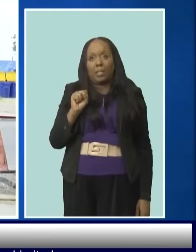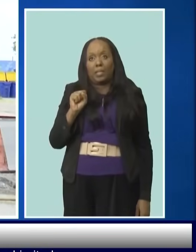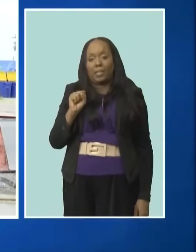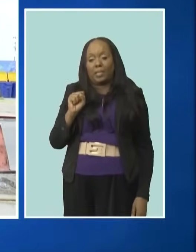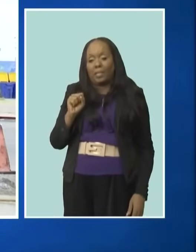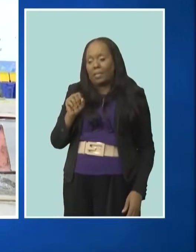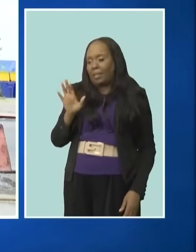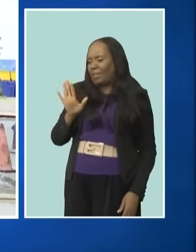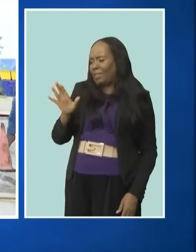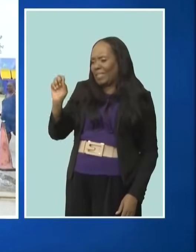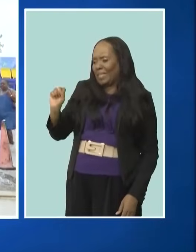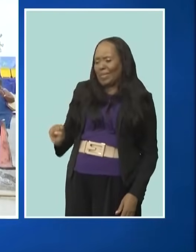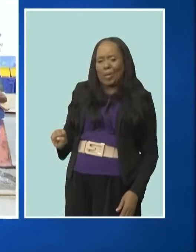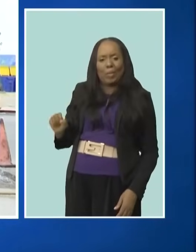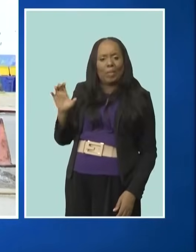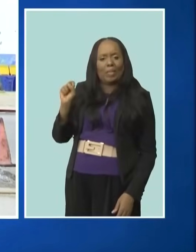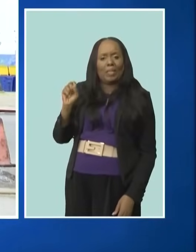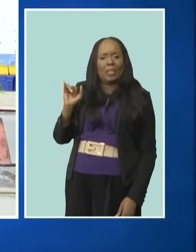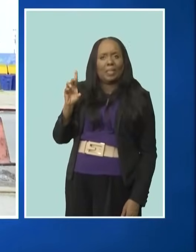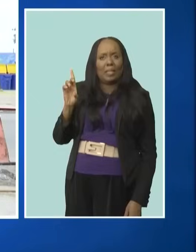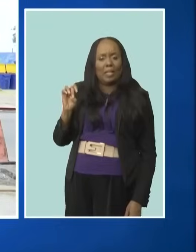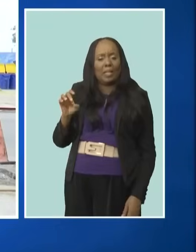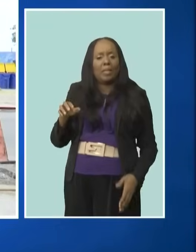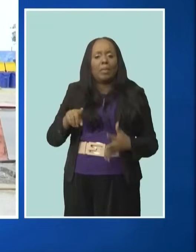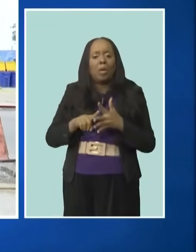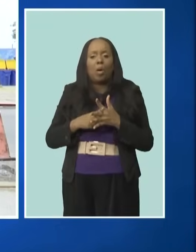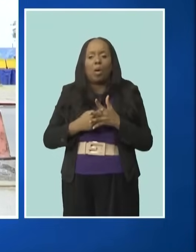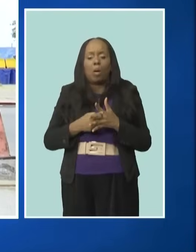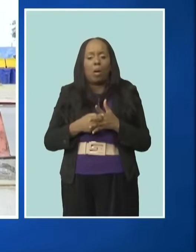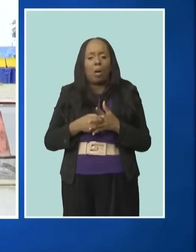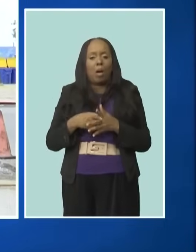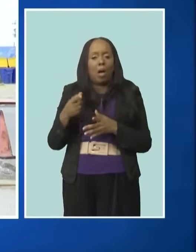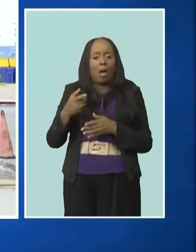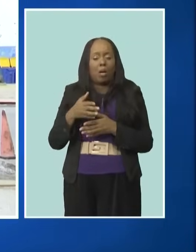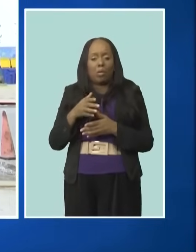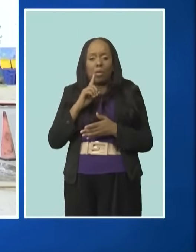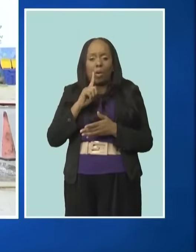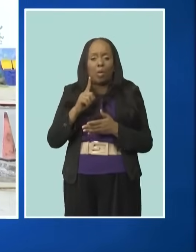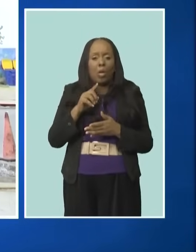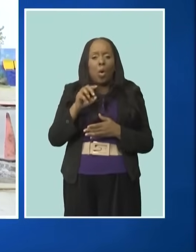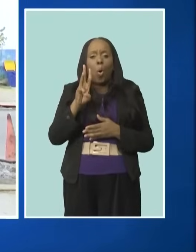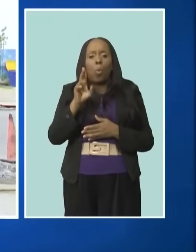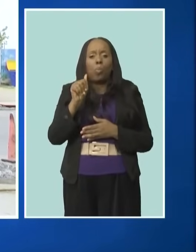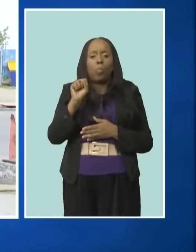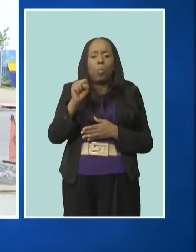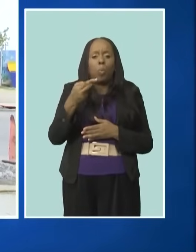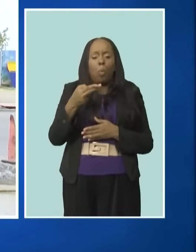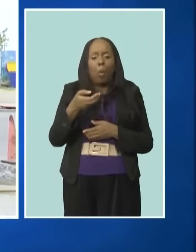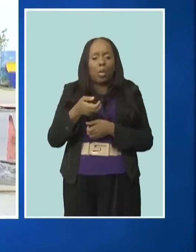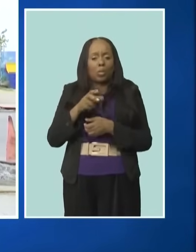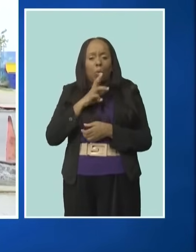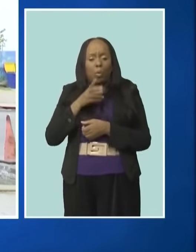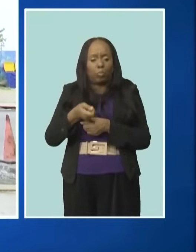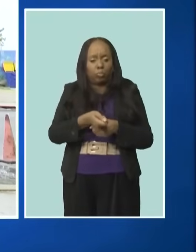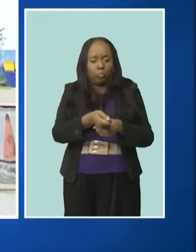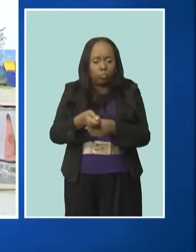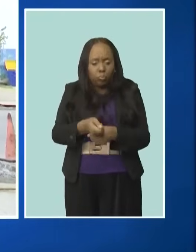sediment. We started the washdown process for those drains yesterday. That will continue again this afternoon.